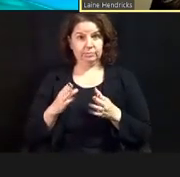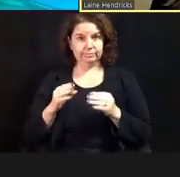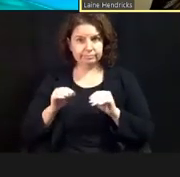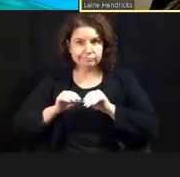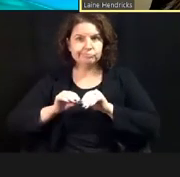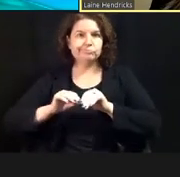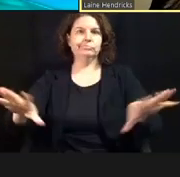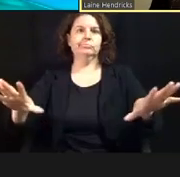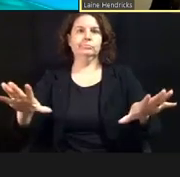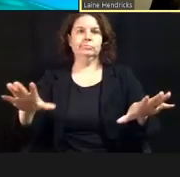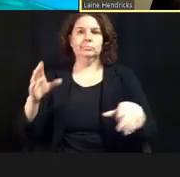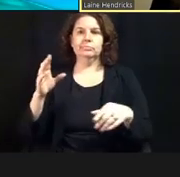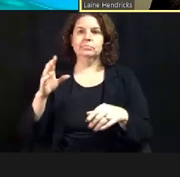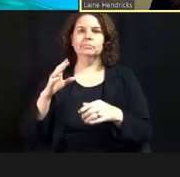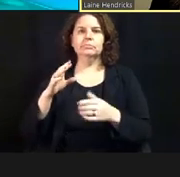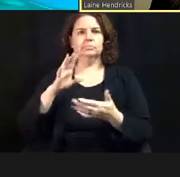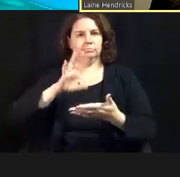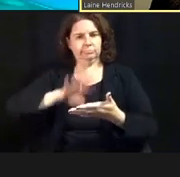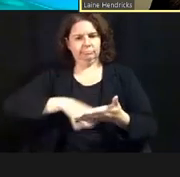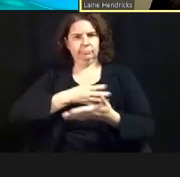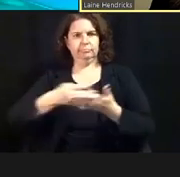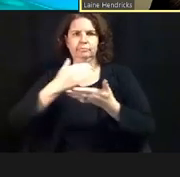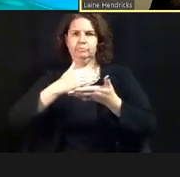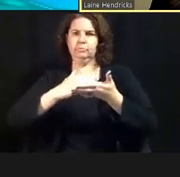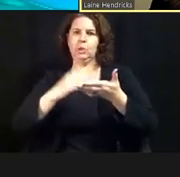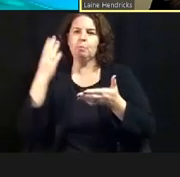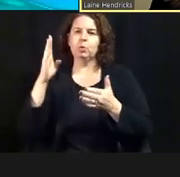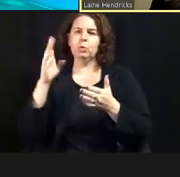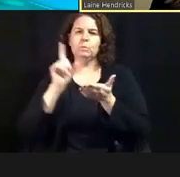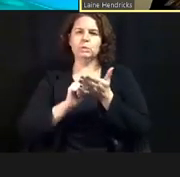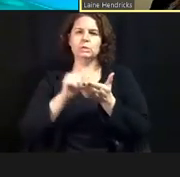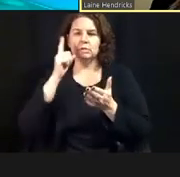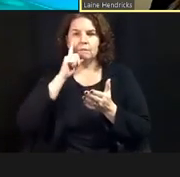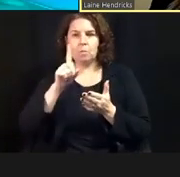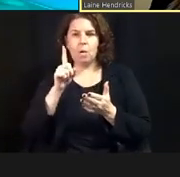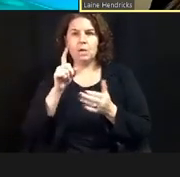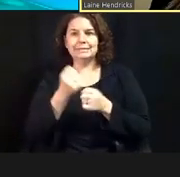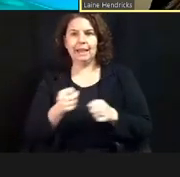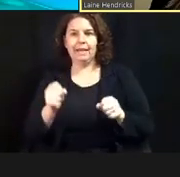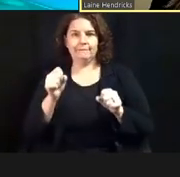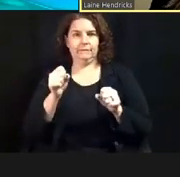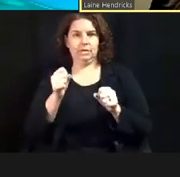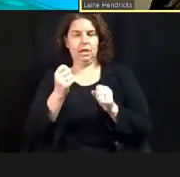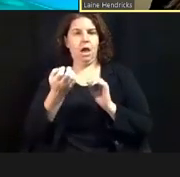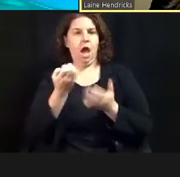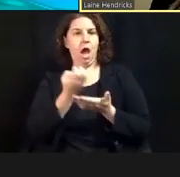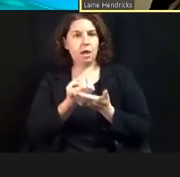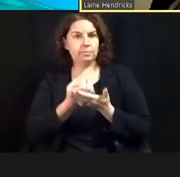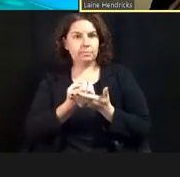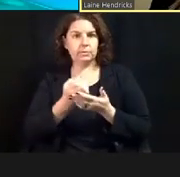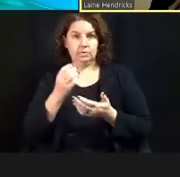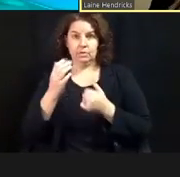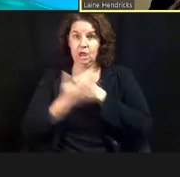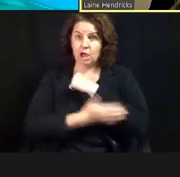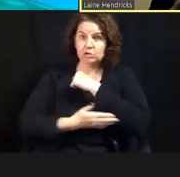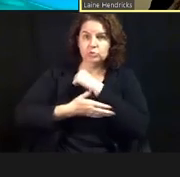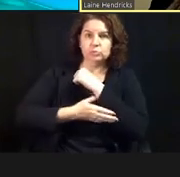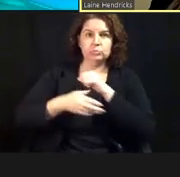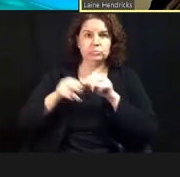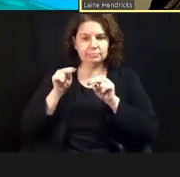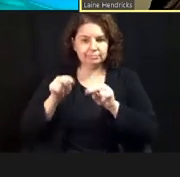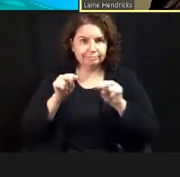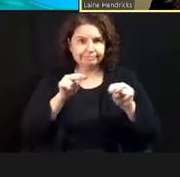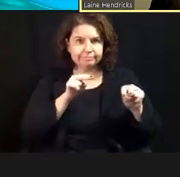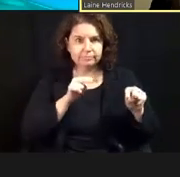which replaces and expands the former county monitoring list, further slowing the pace counties can pursue reopening. While it